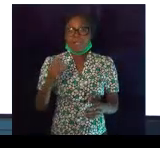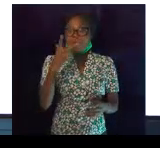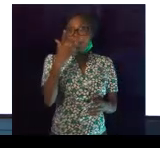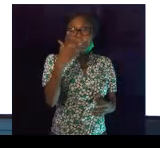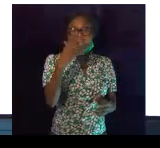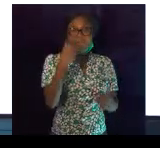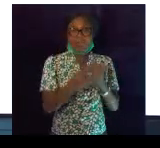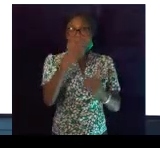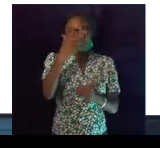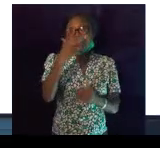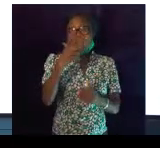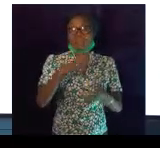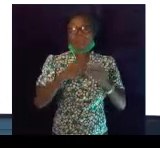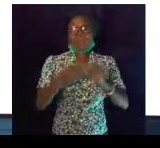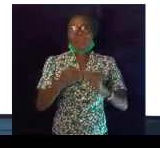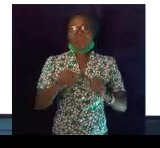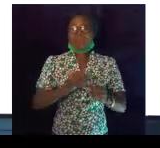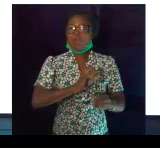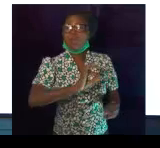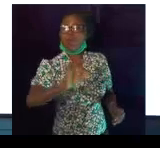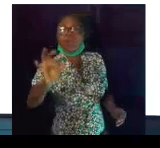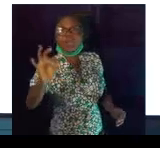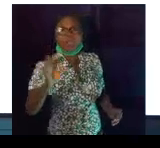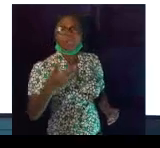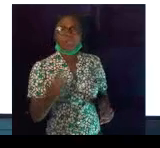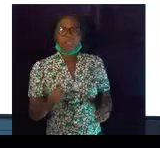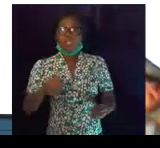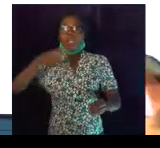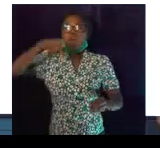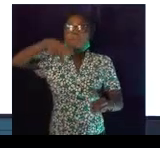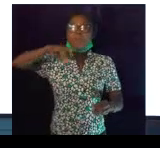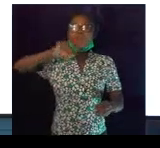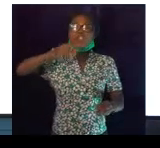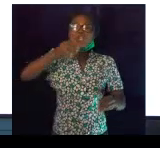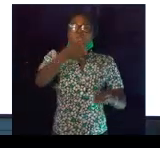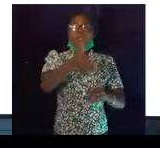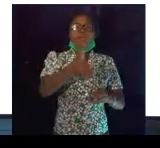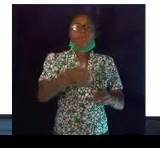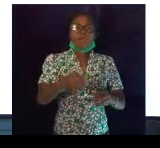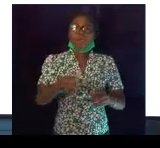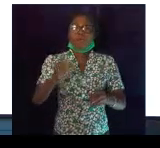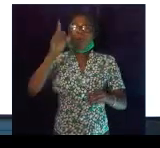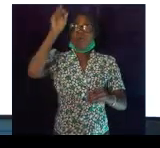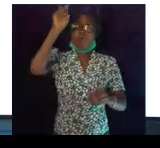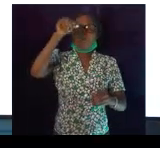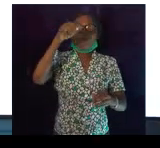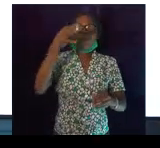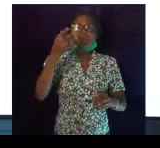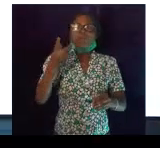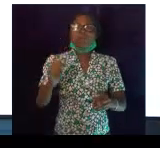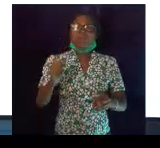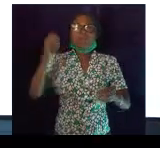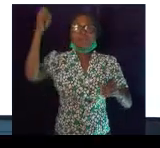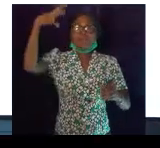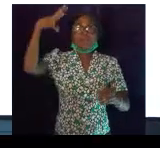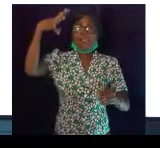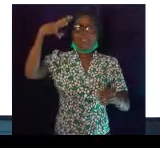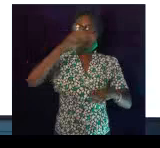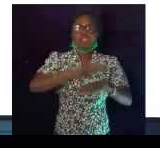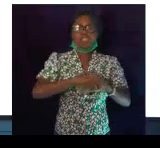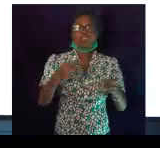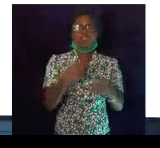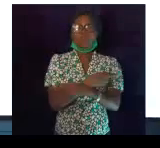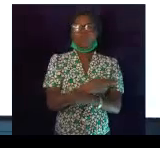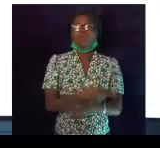the last 3 sentences, underline the prepositions there. Switch on the light in the room. Where is